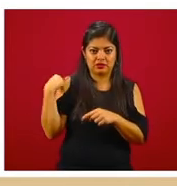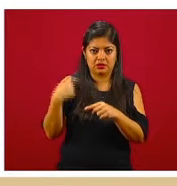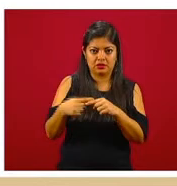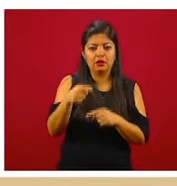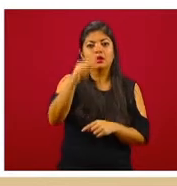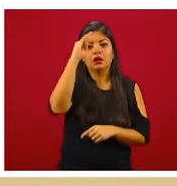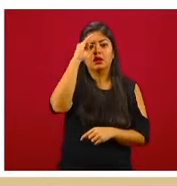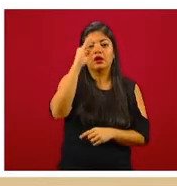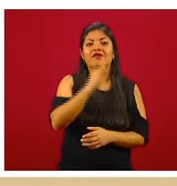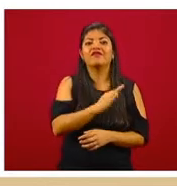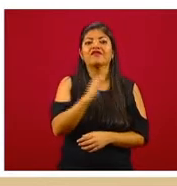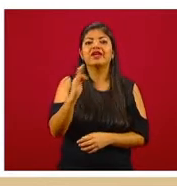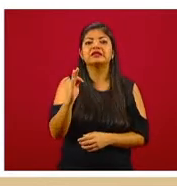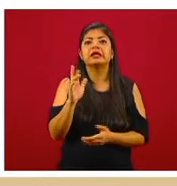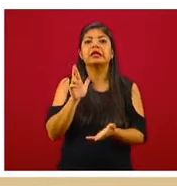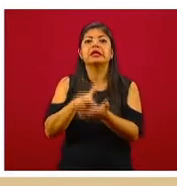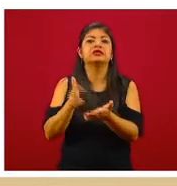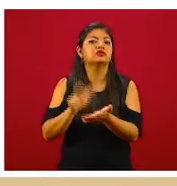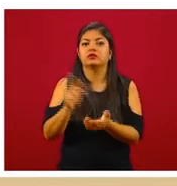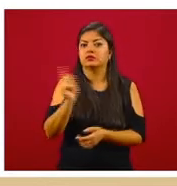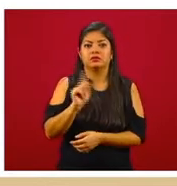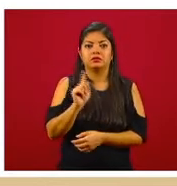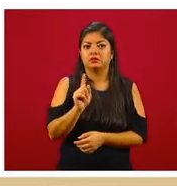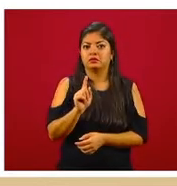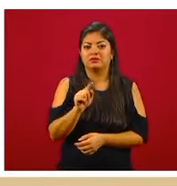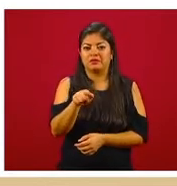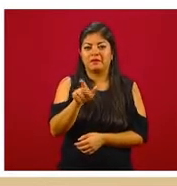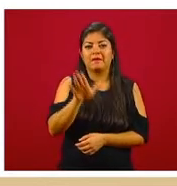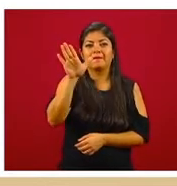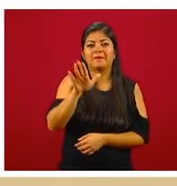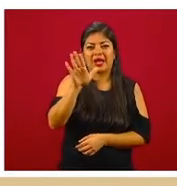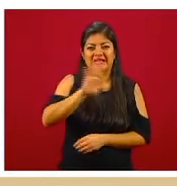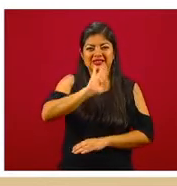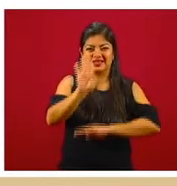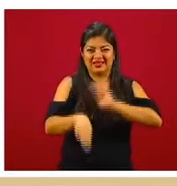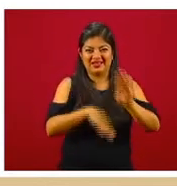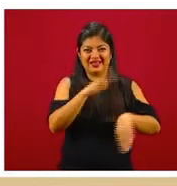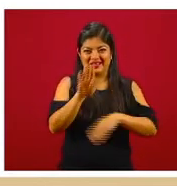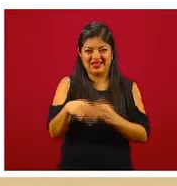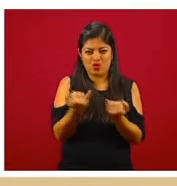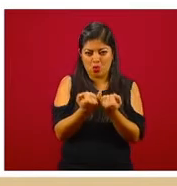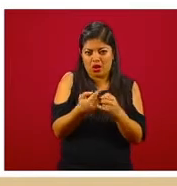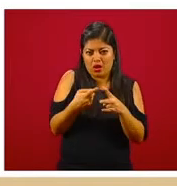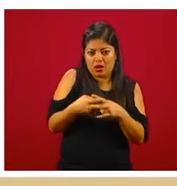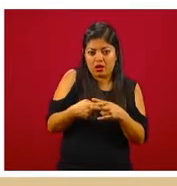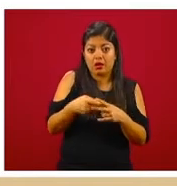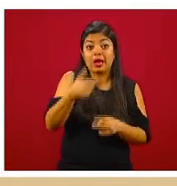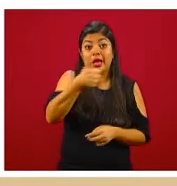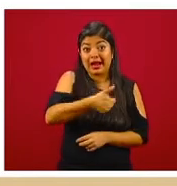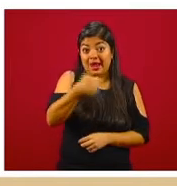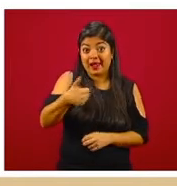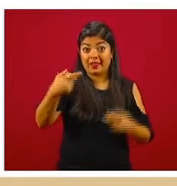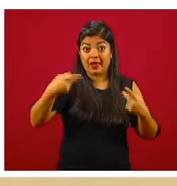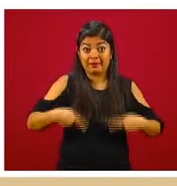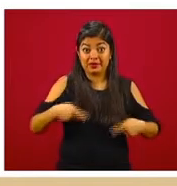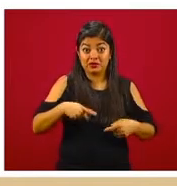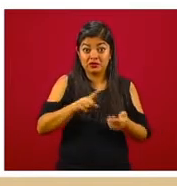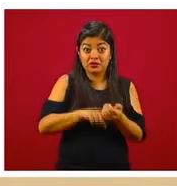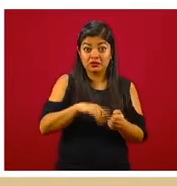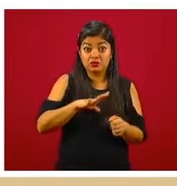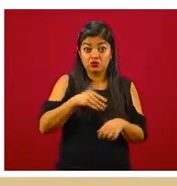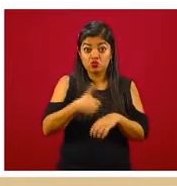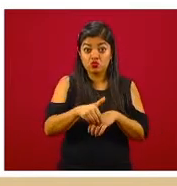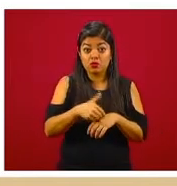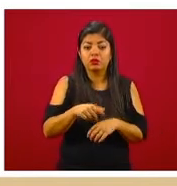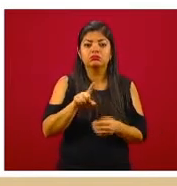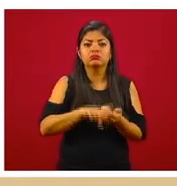fecha de registro. 36,131. Es decir, And es again, parecida this la de is dated mortalidad. on Aquí the cada occurrence persona date and not on que the está register date. This representada en is los similar números